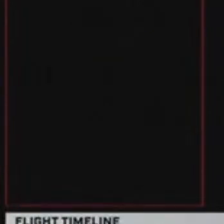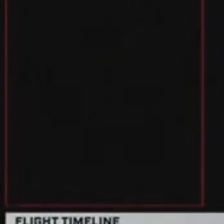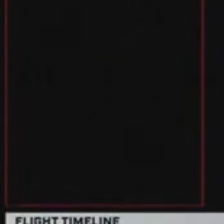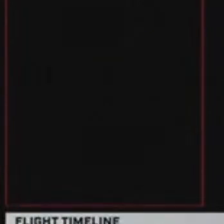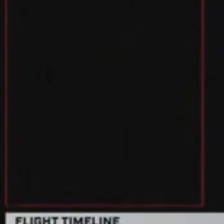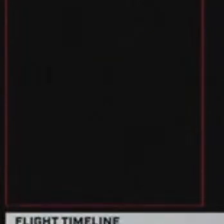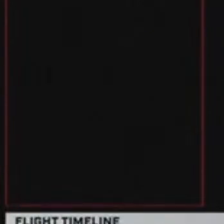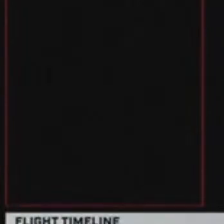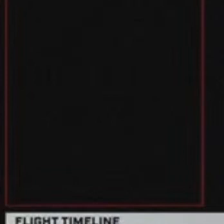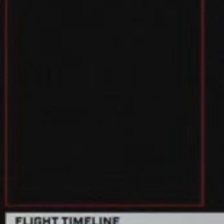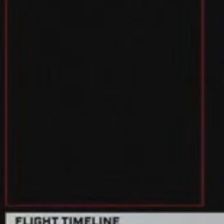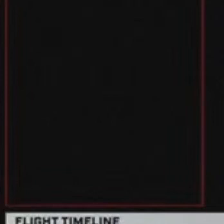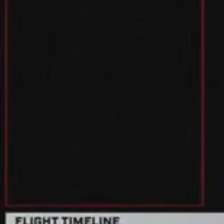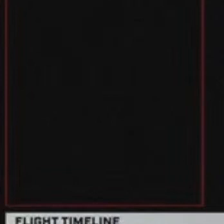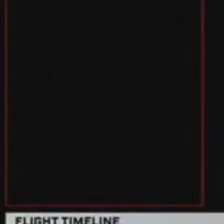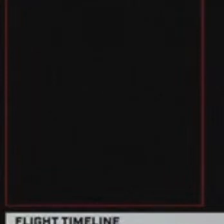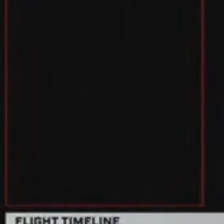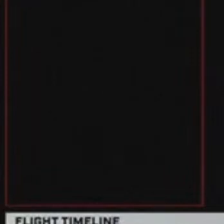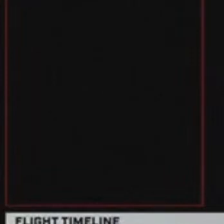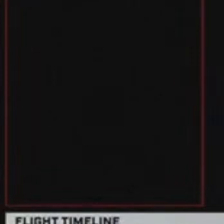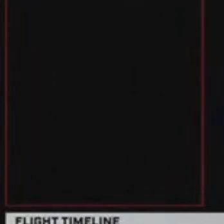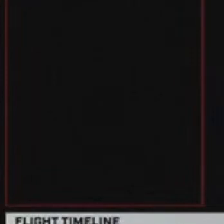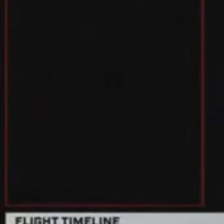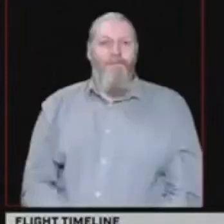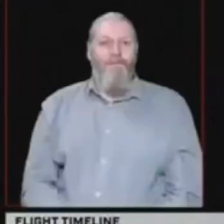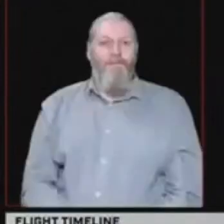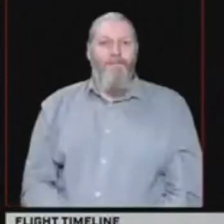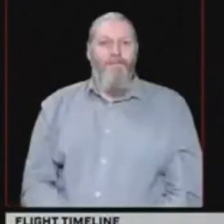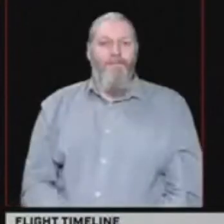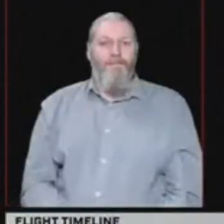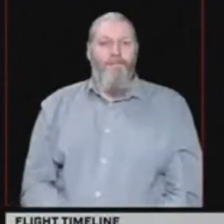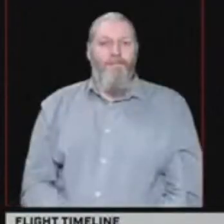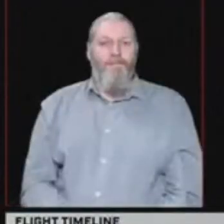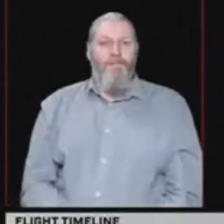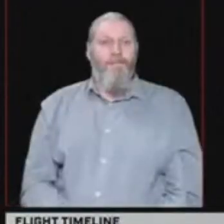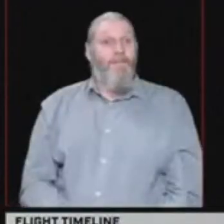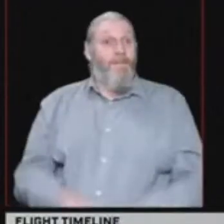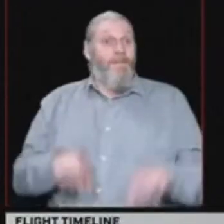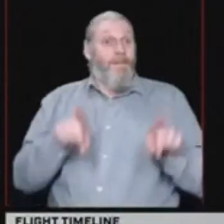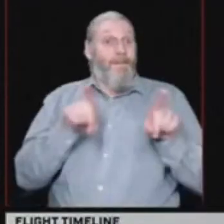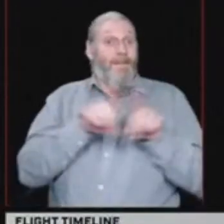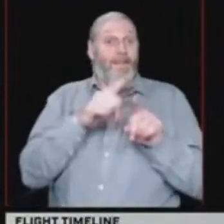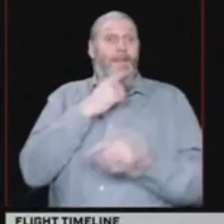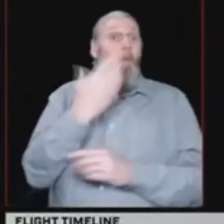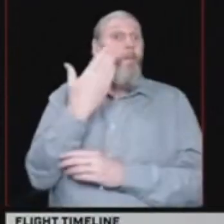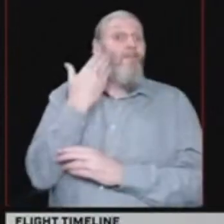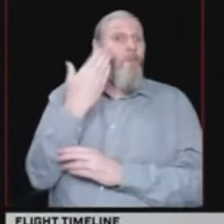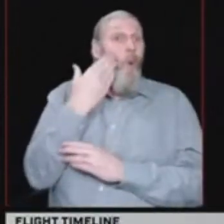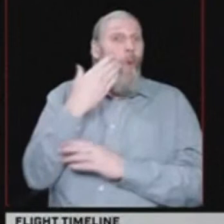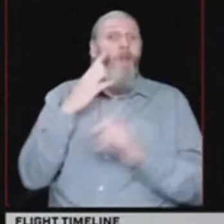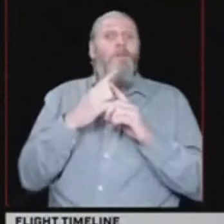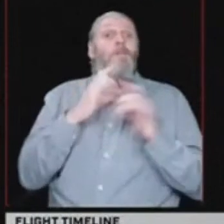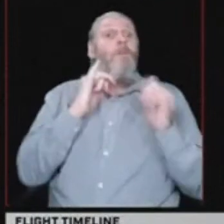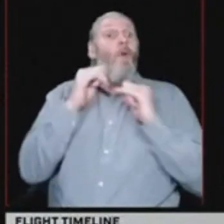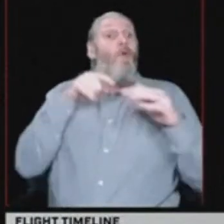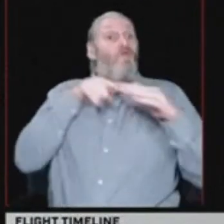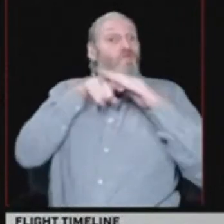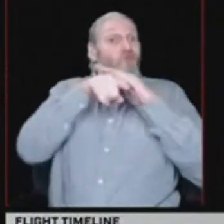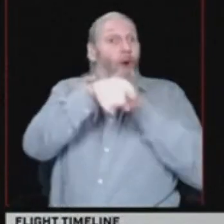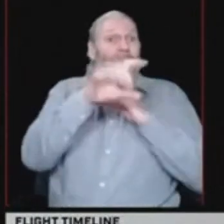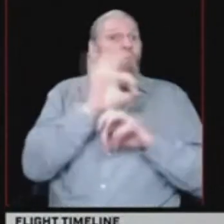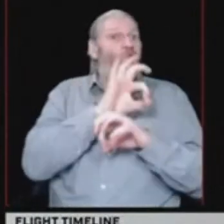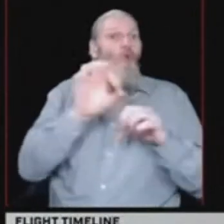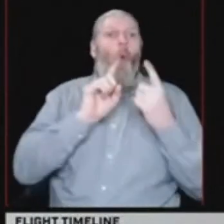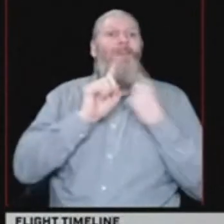As I said earlier, there are points of the flight where we don't have the telemetry coming from the rocket because we are out of view